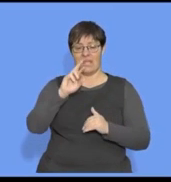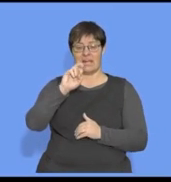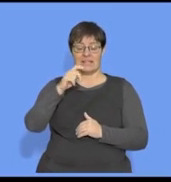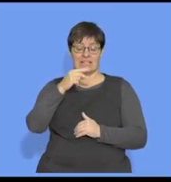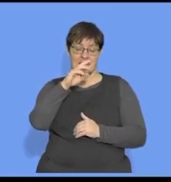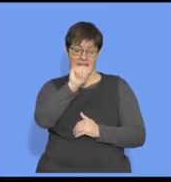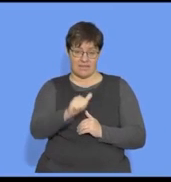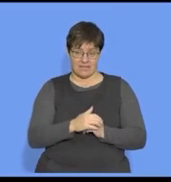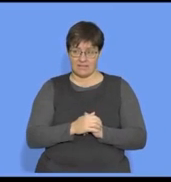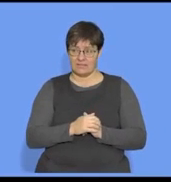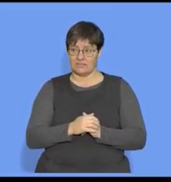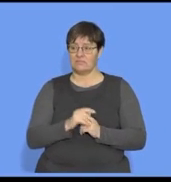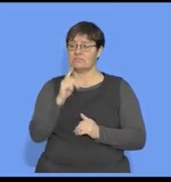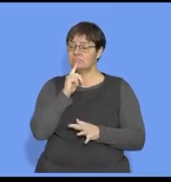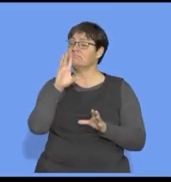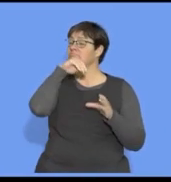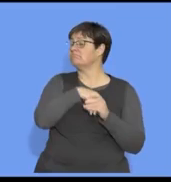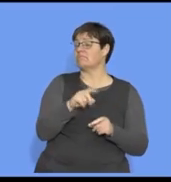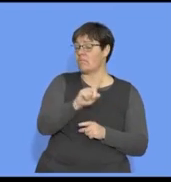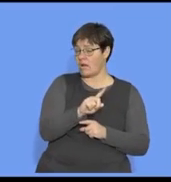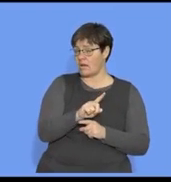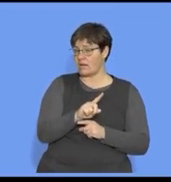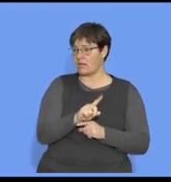retina. The retina contains